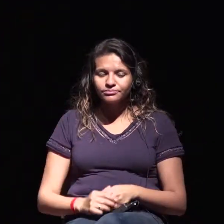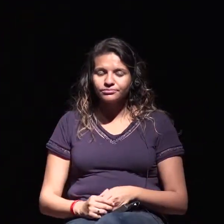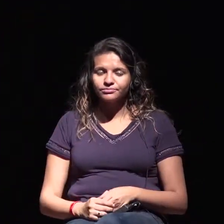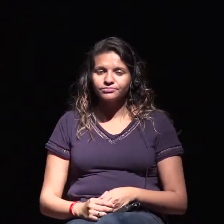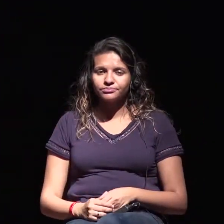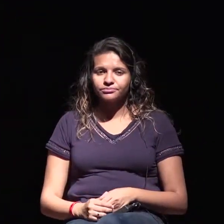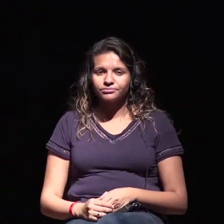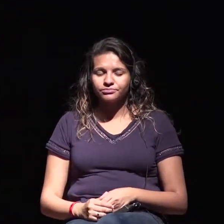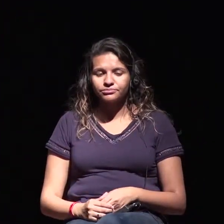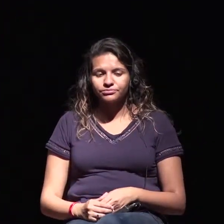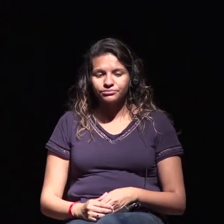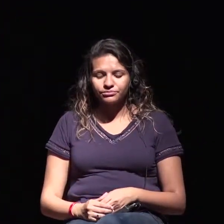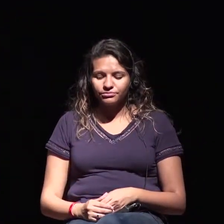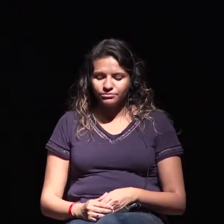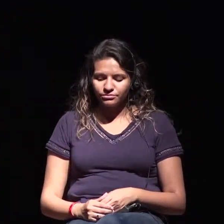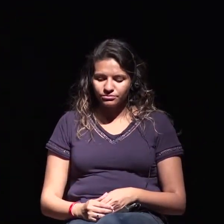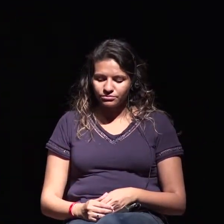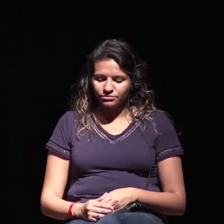any